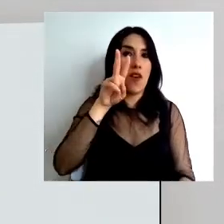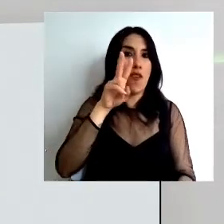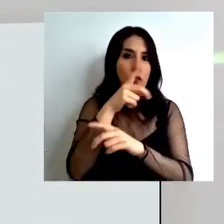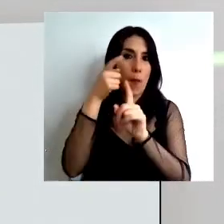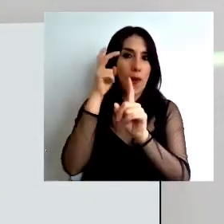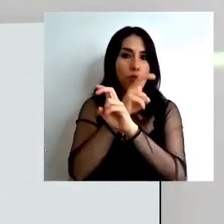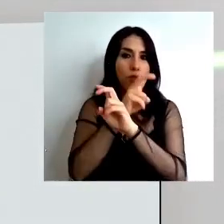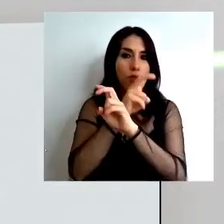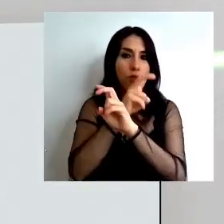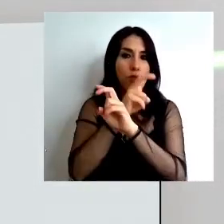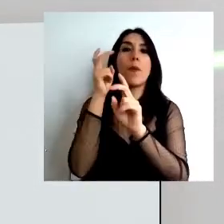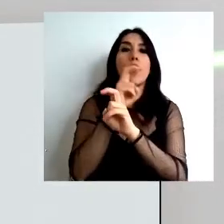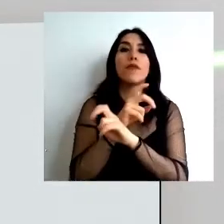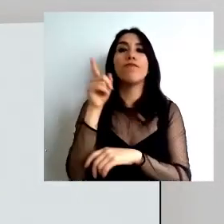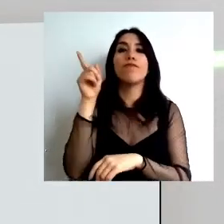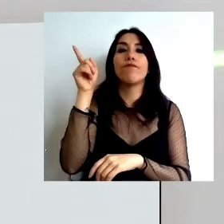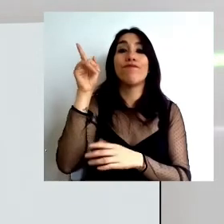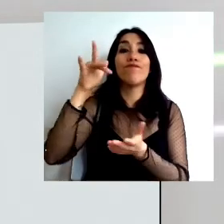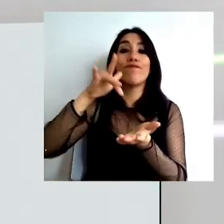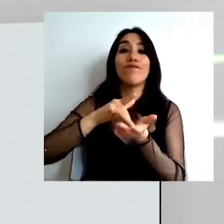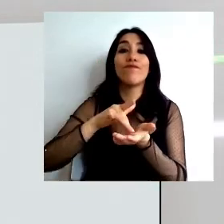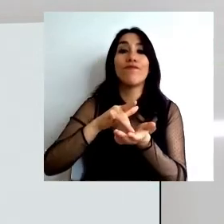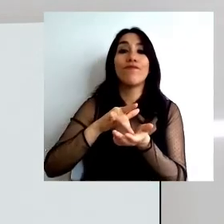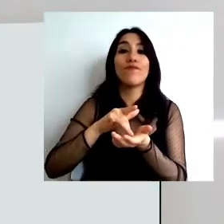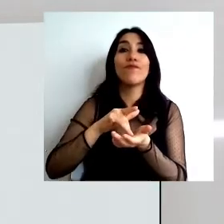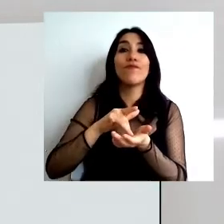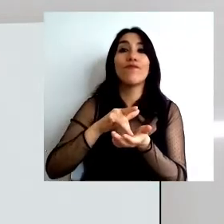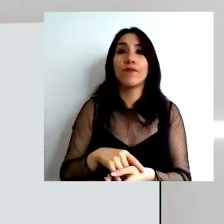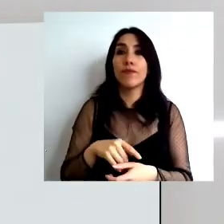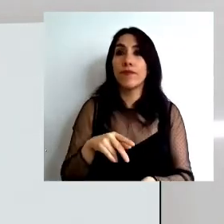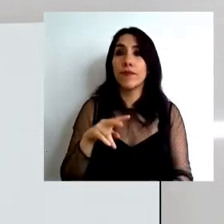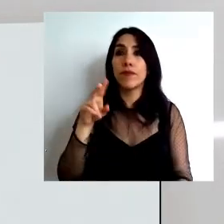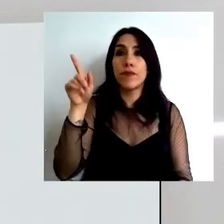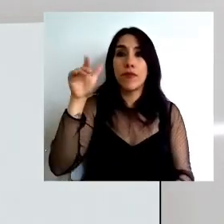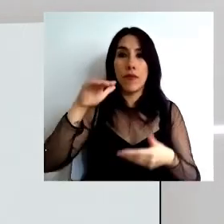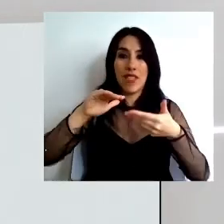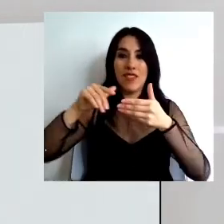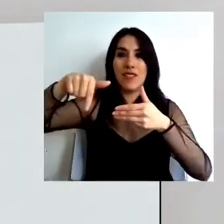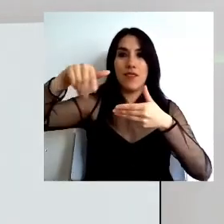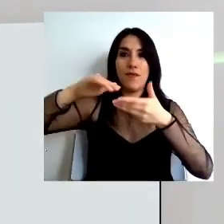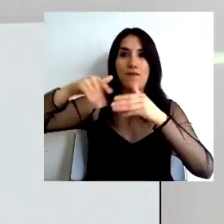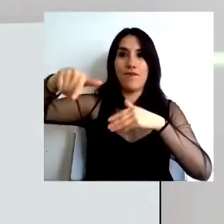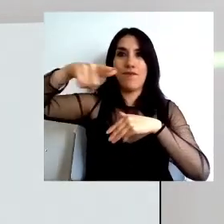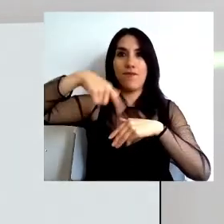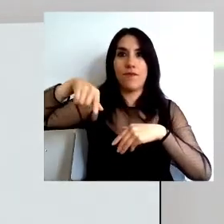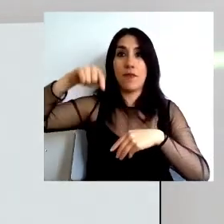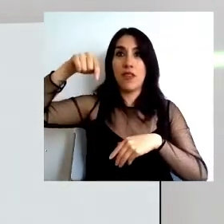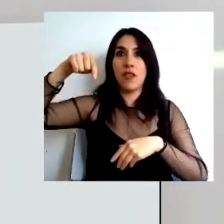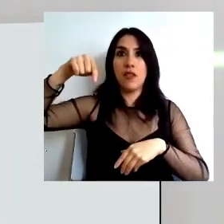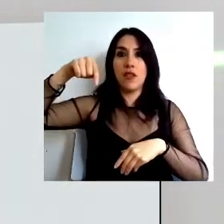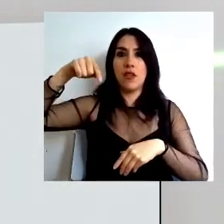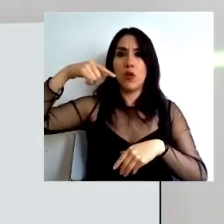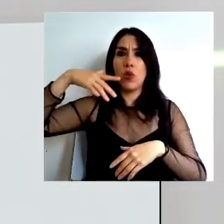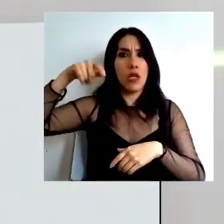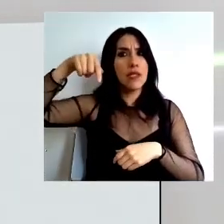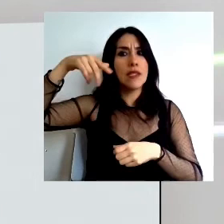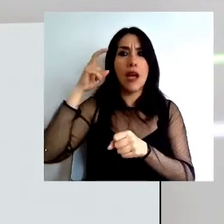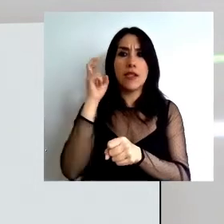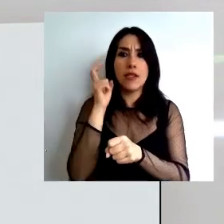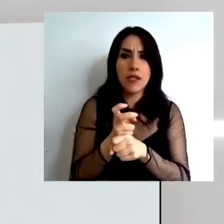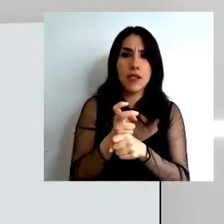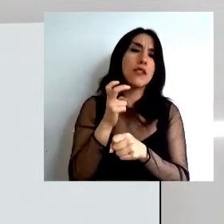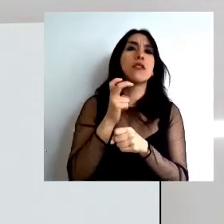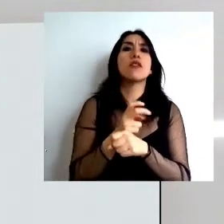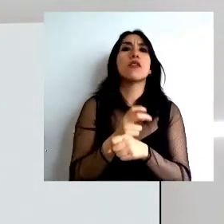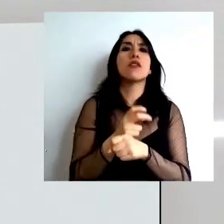the result was that the government in Vienna didn't like to buy